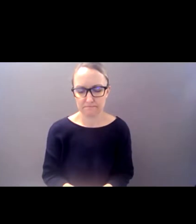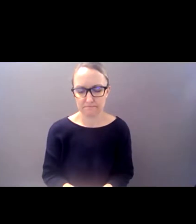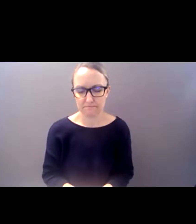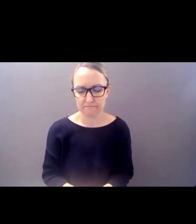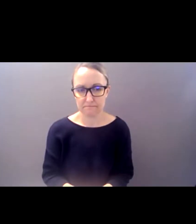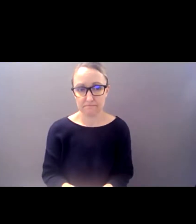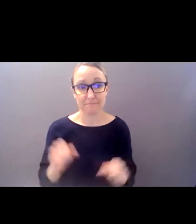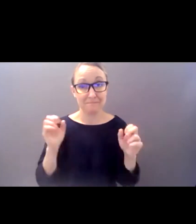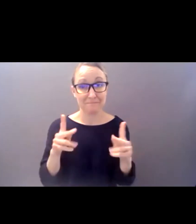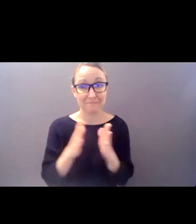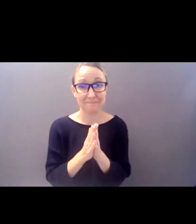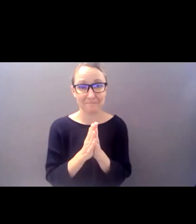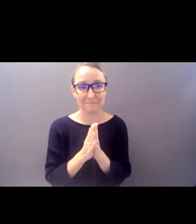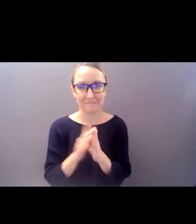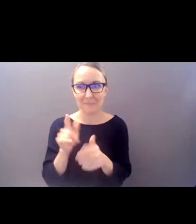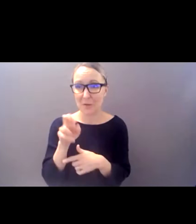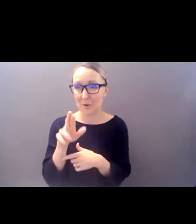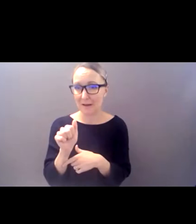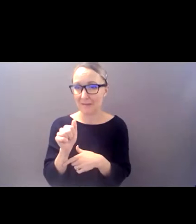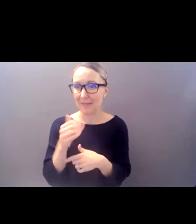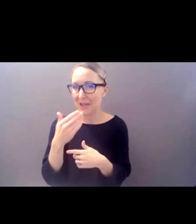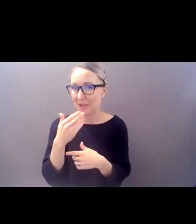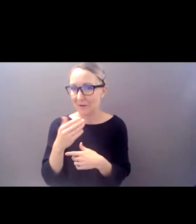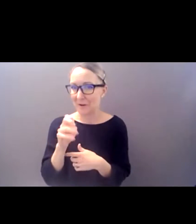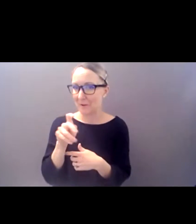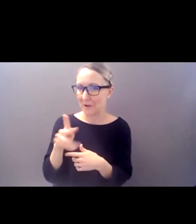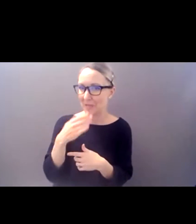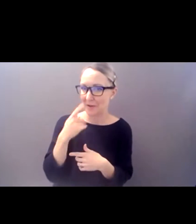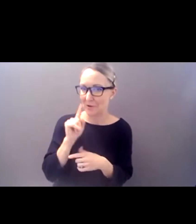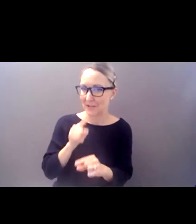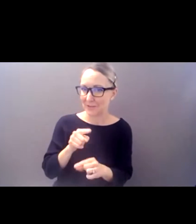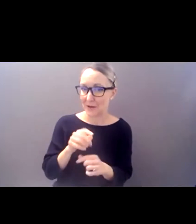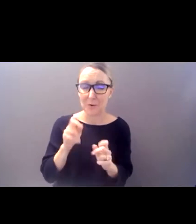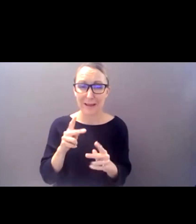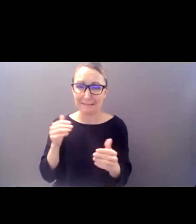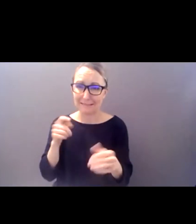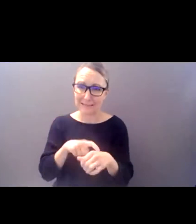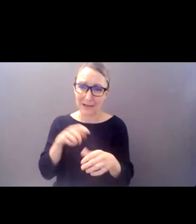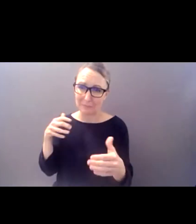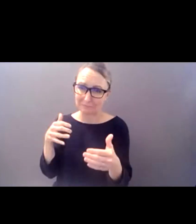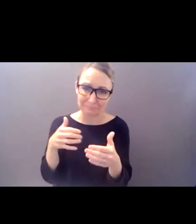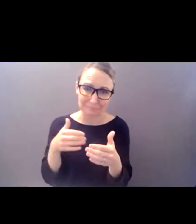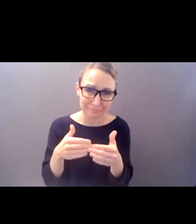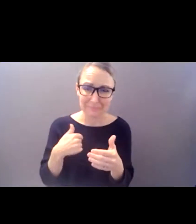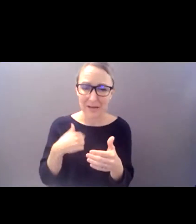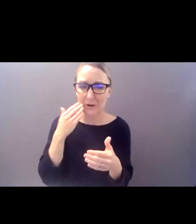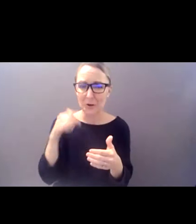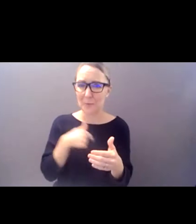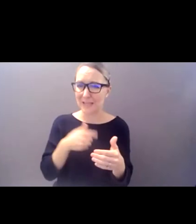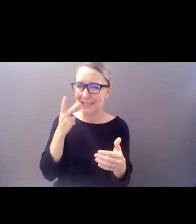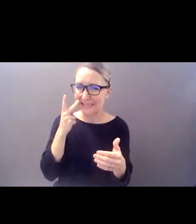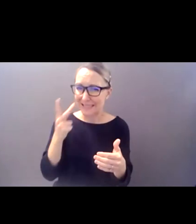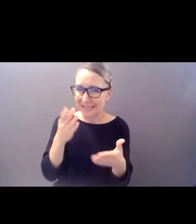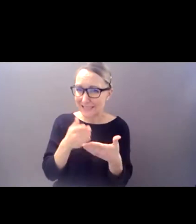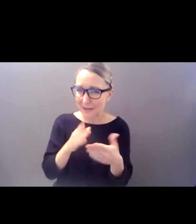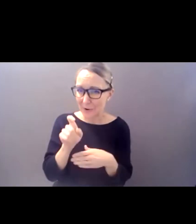Mark and Laura for answering that question. So we're almost up on time, and we know that we still have some questions and comments in the